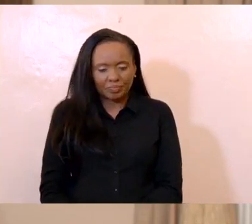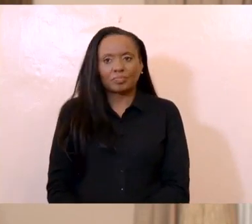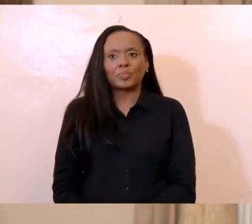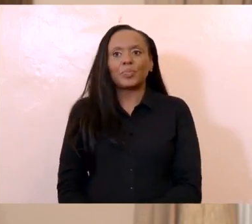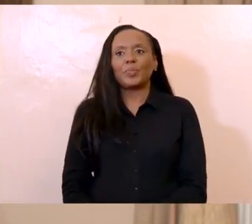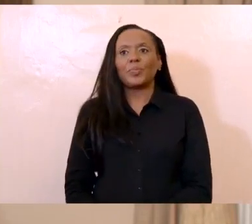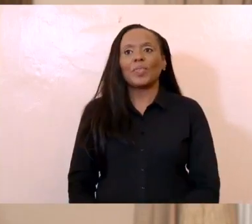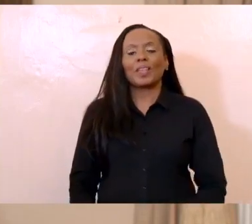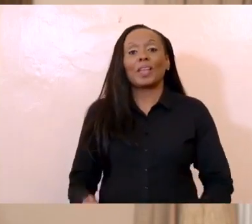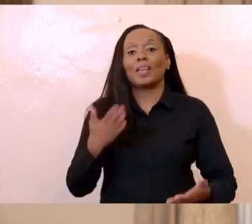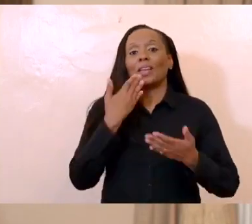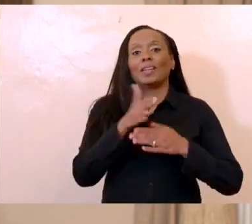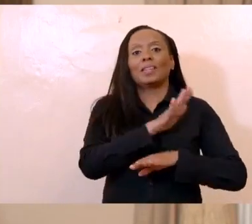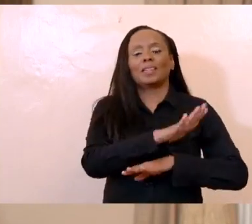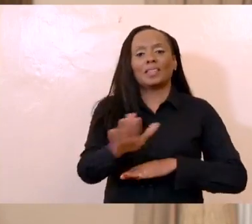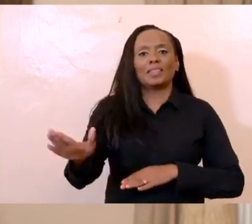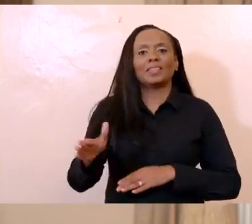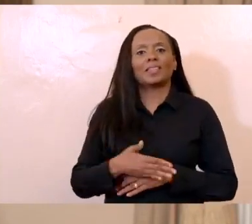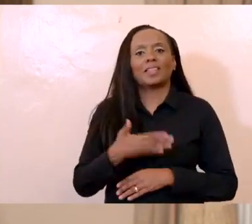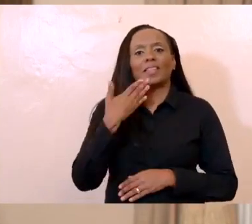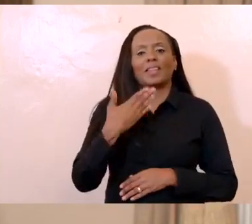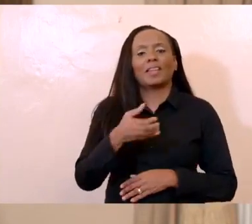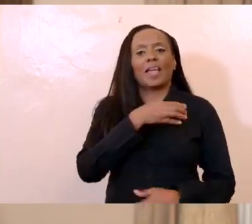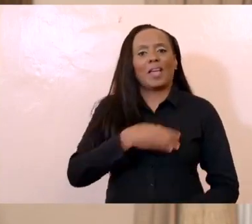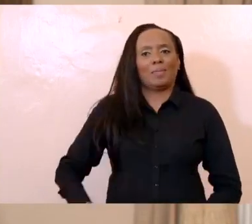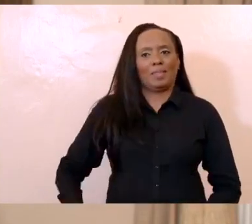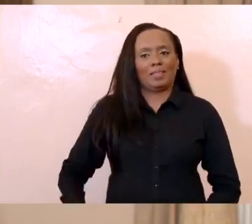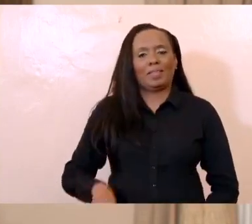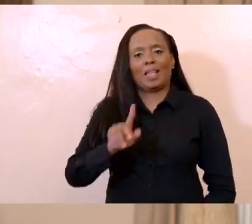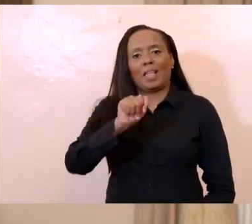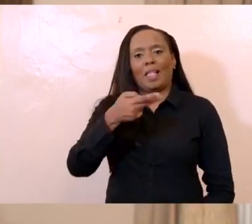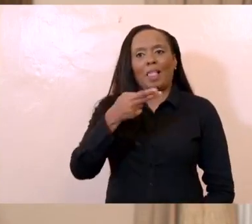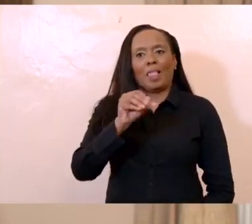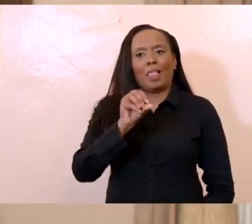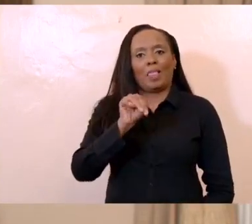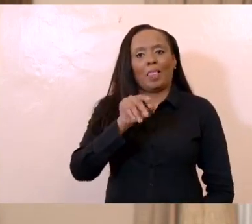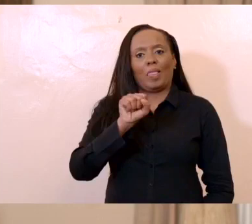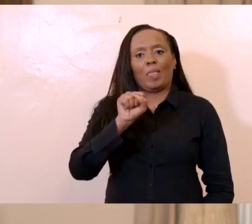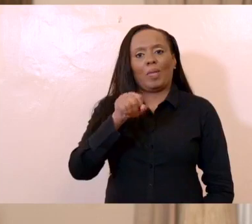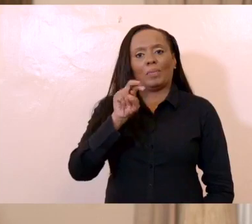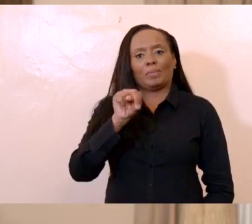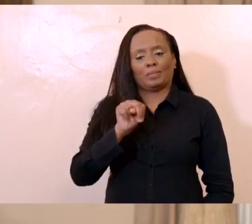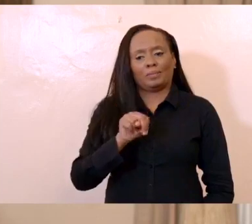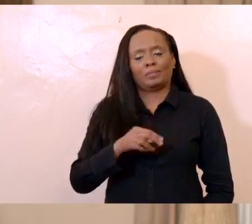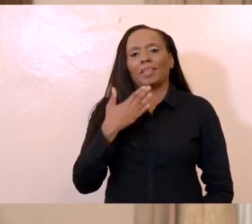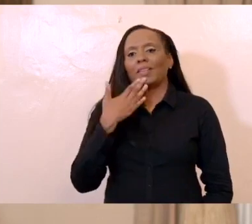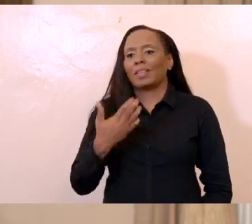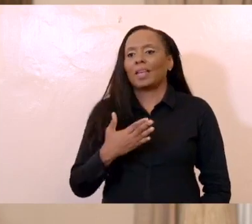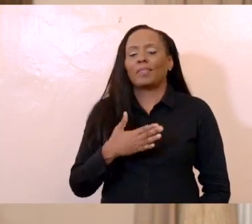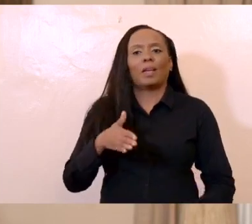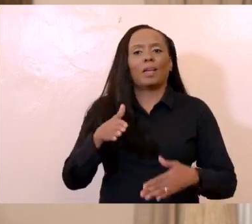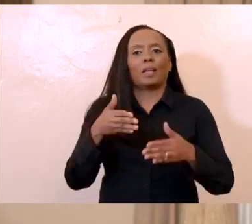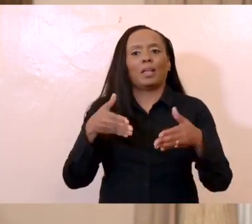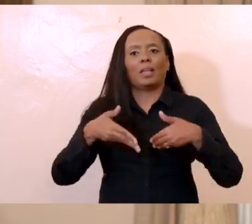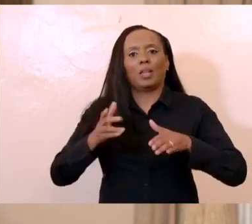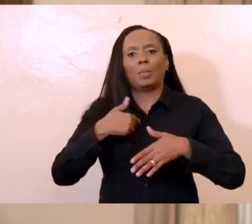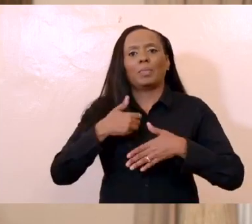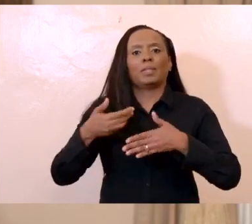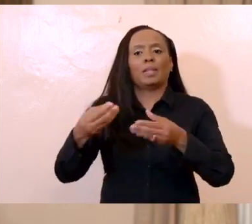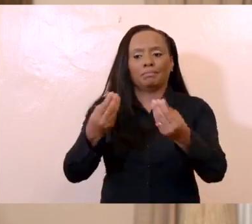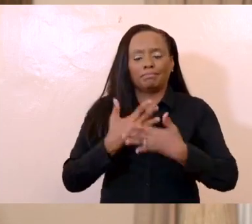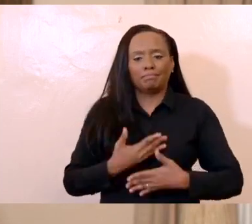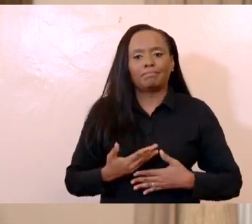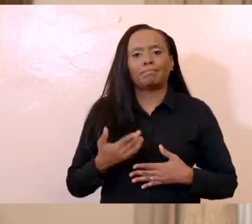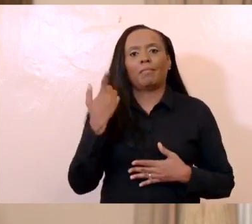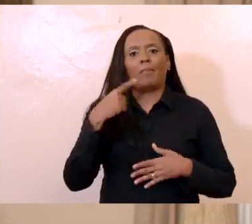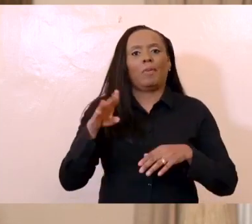Good evening, everyone. Thank you, Ambassador Thompson, for the opportunity to say a few words on what business places should do in the